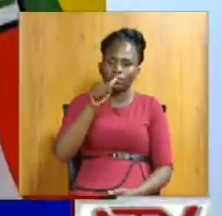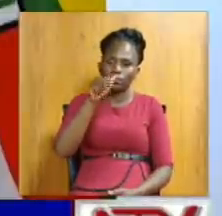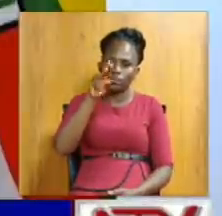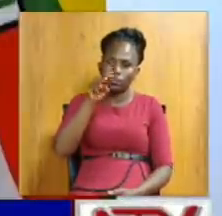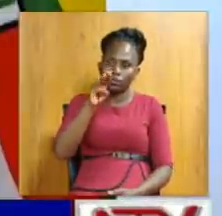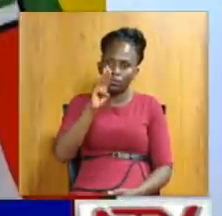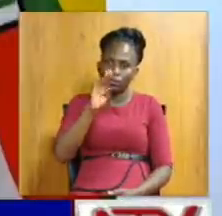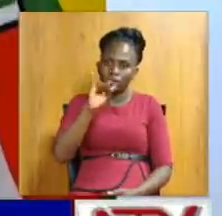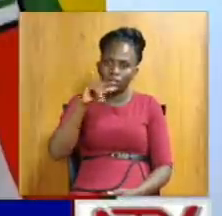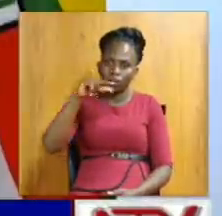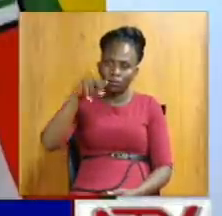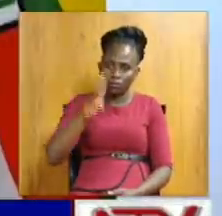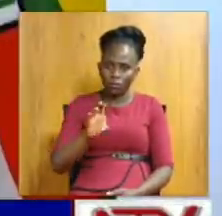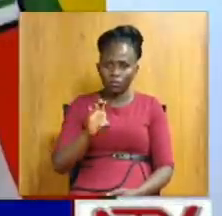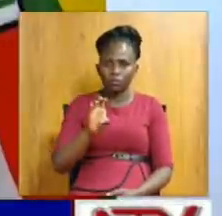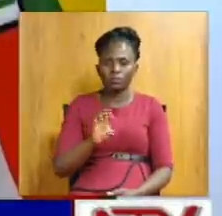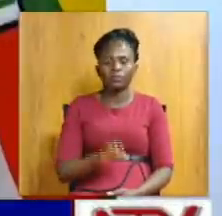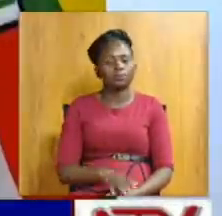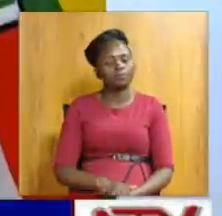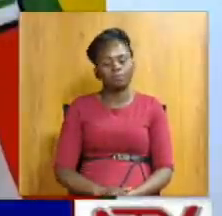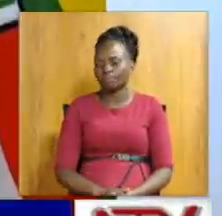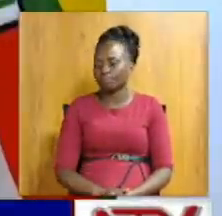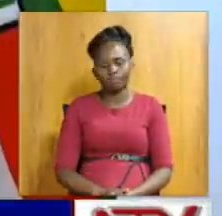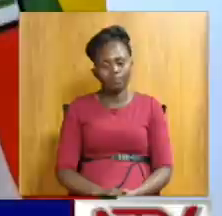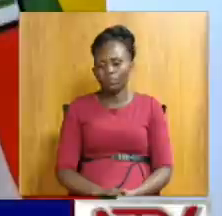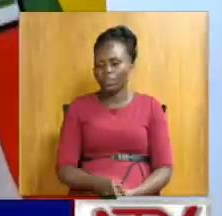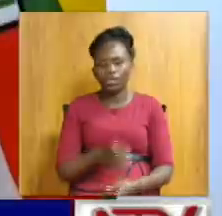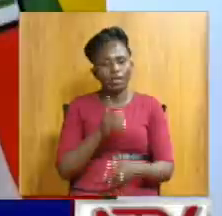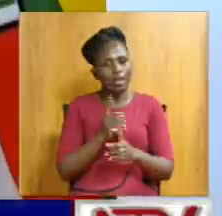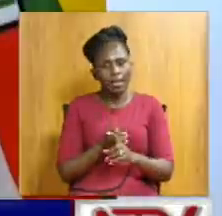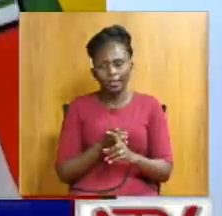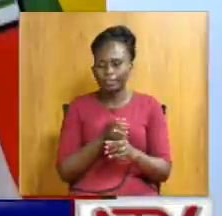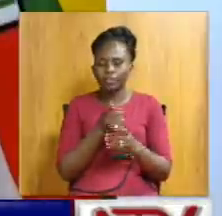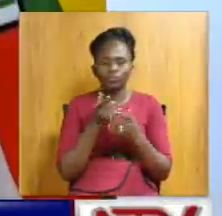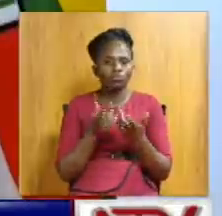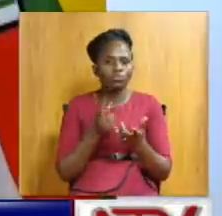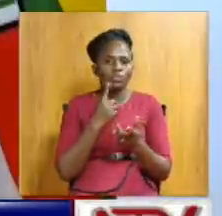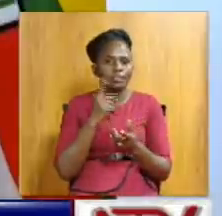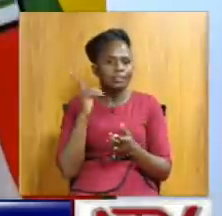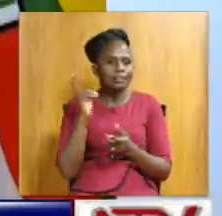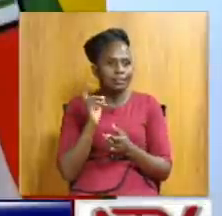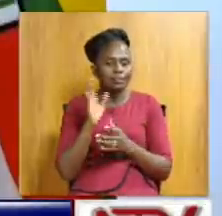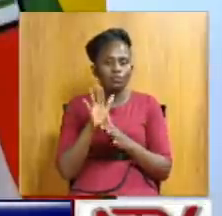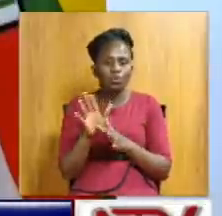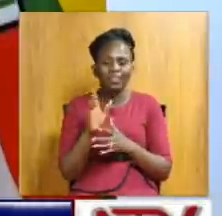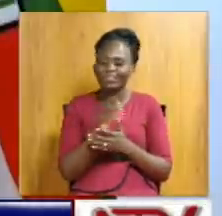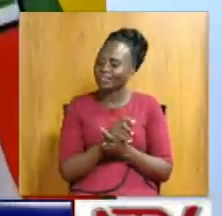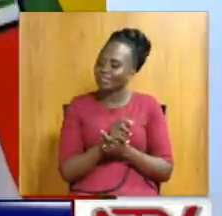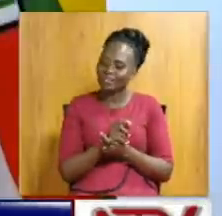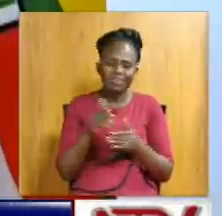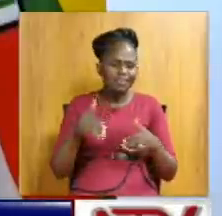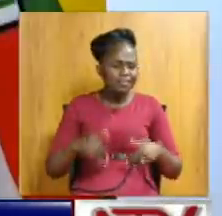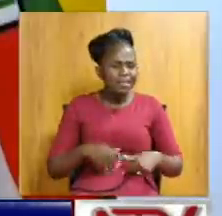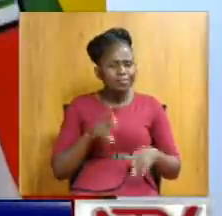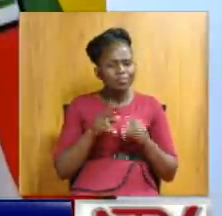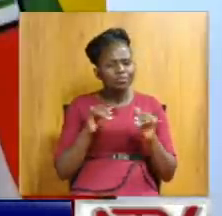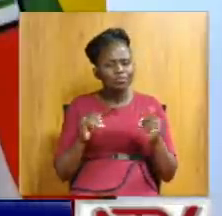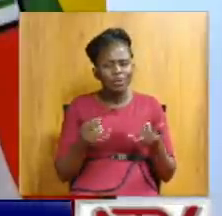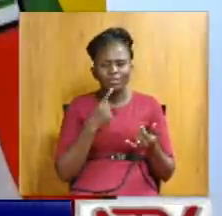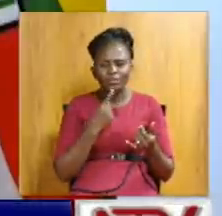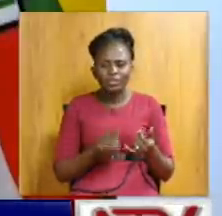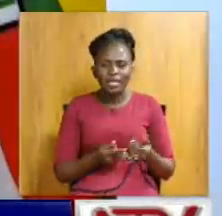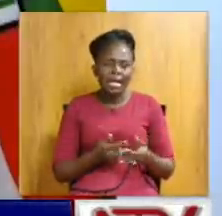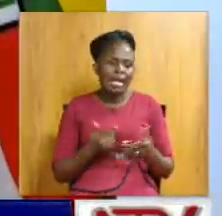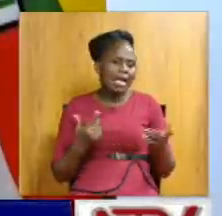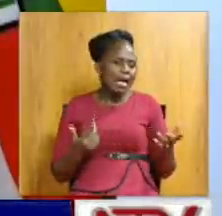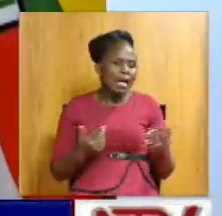It is pathetic to listen to the sick talk of these disoriented young people claiming to be fighting